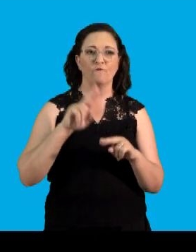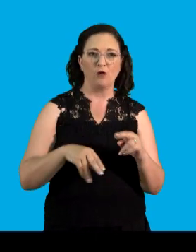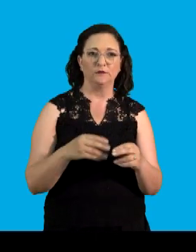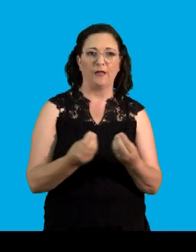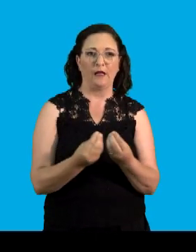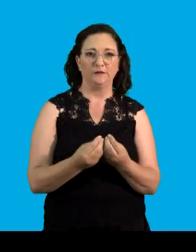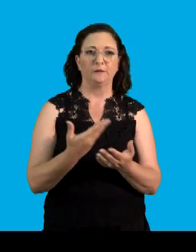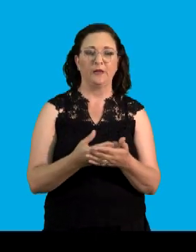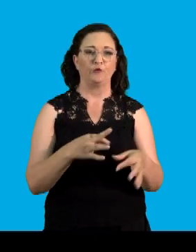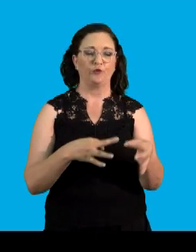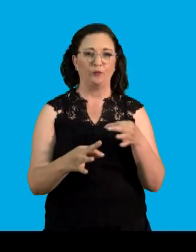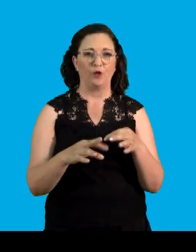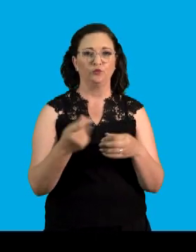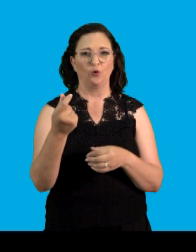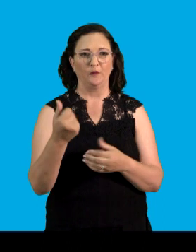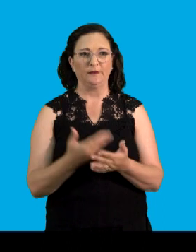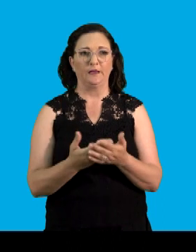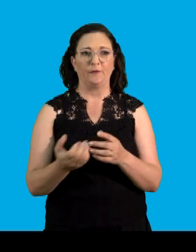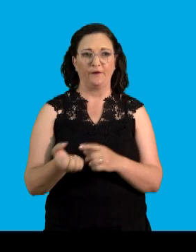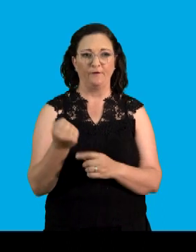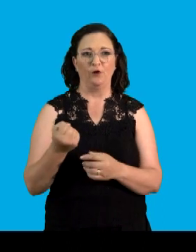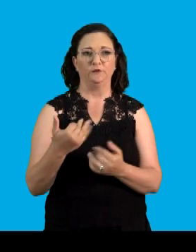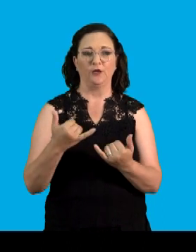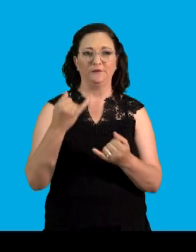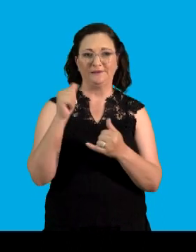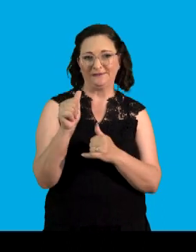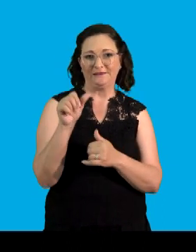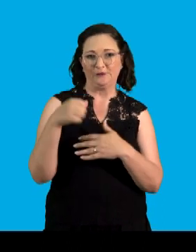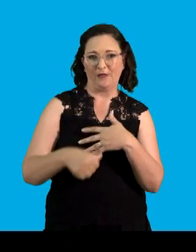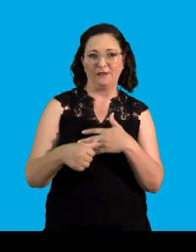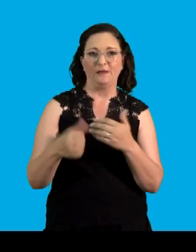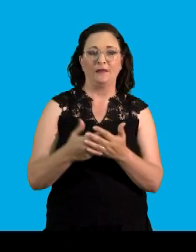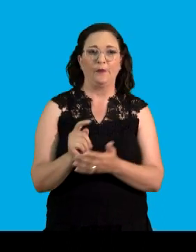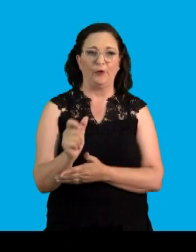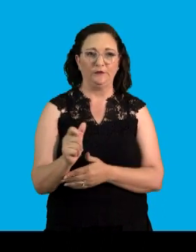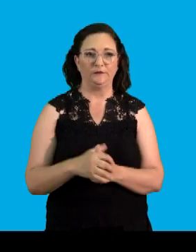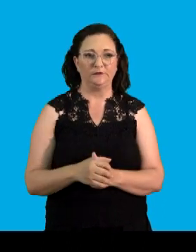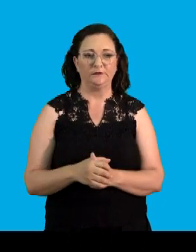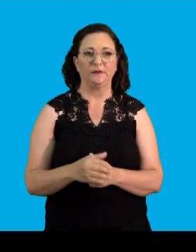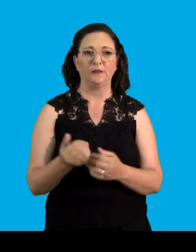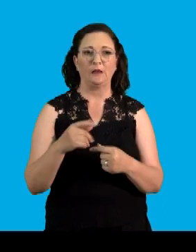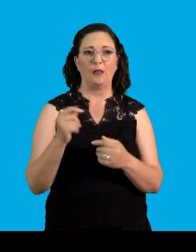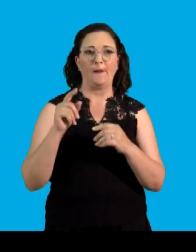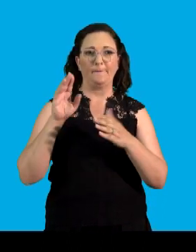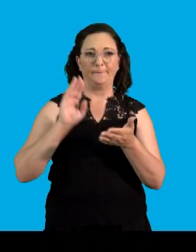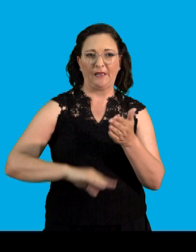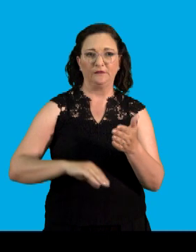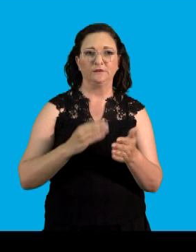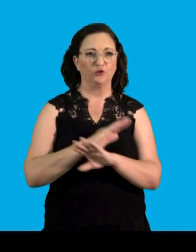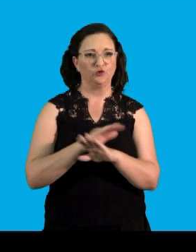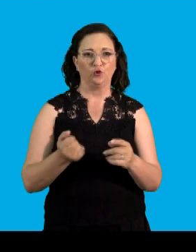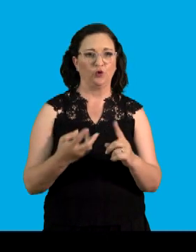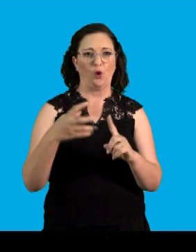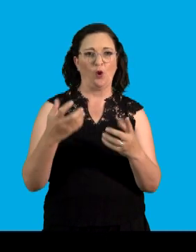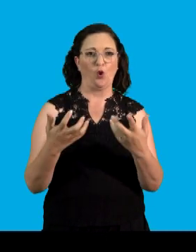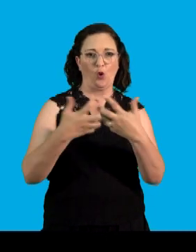may be replaced or money refunded if the fault occurs within 6 months of the purchase. Penalties for non-compliance